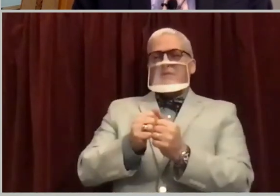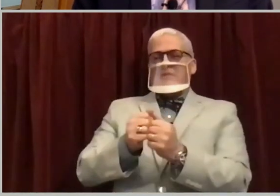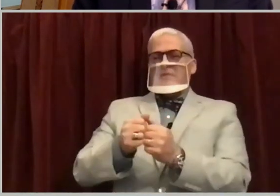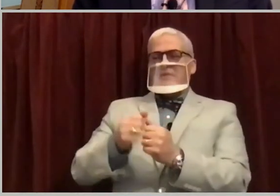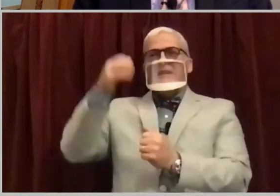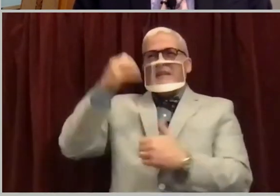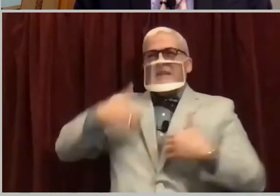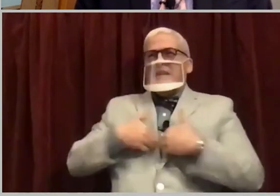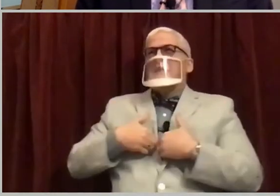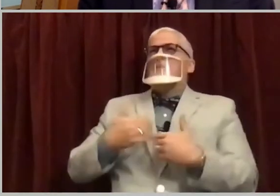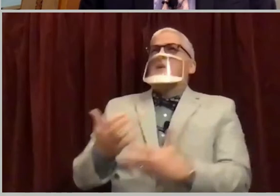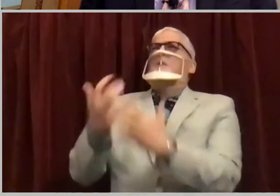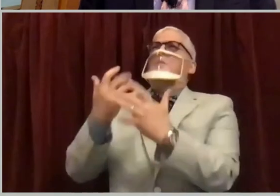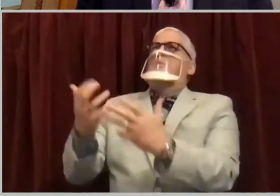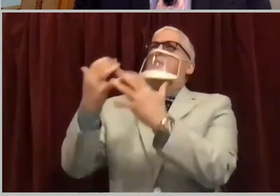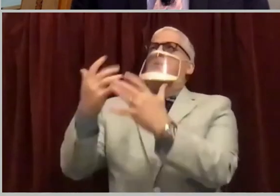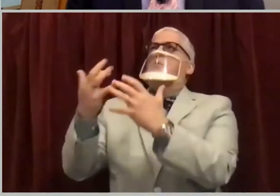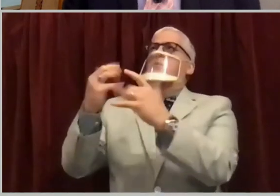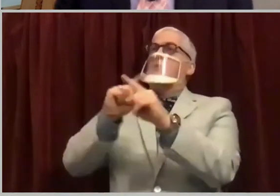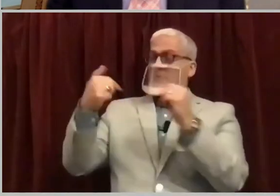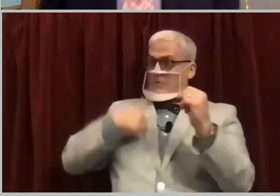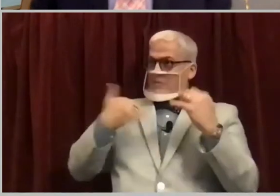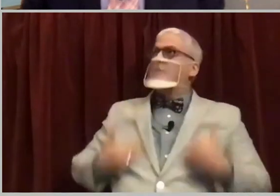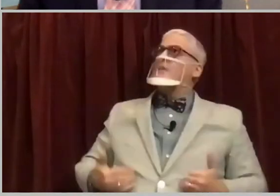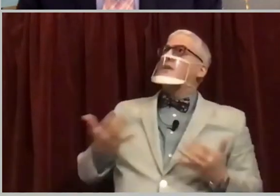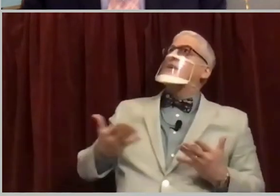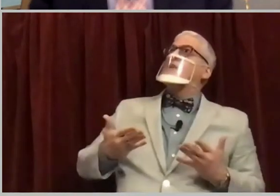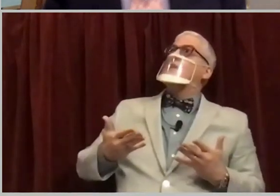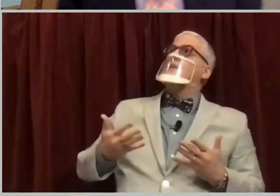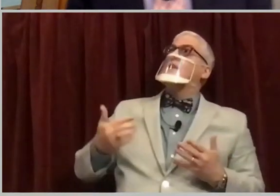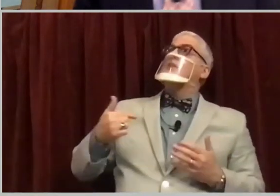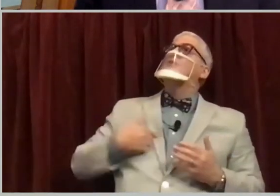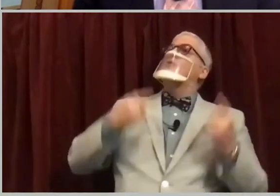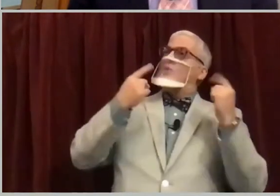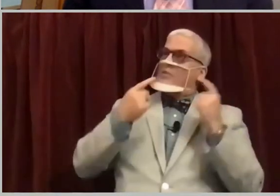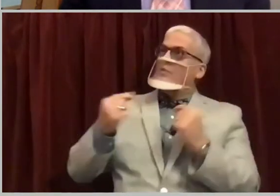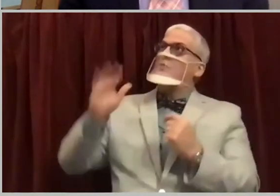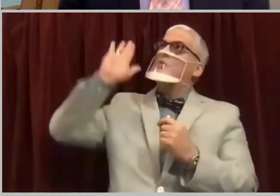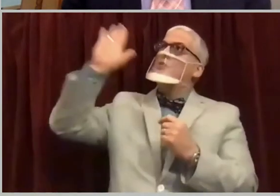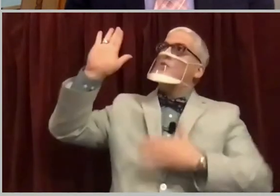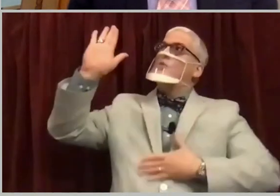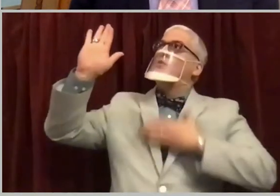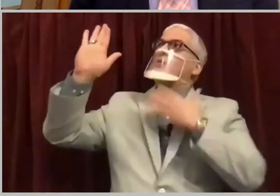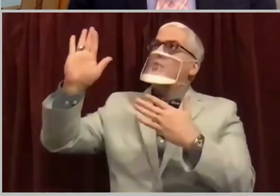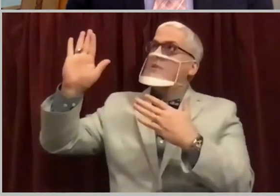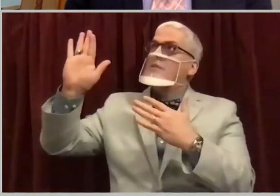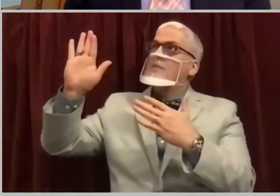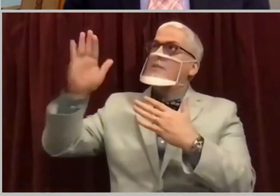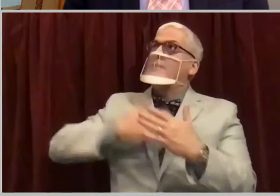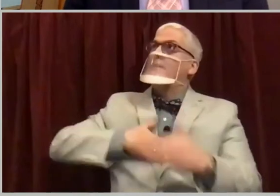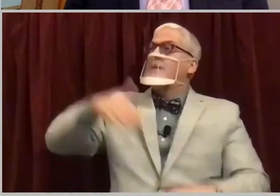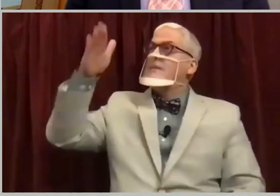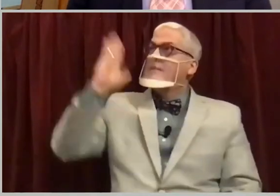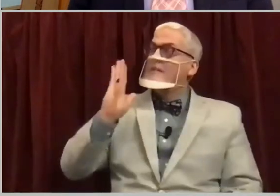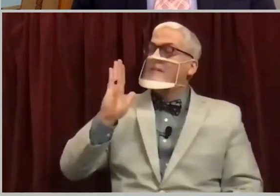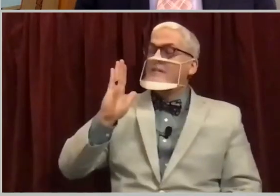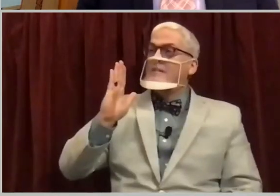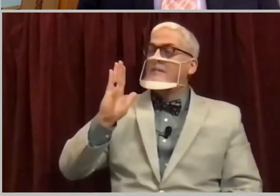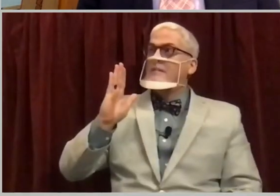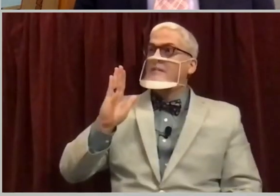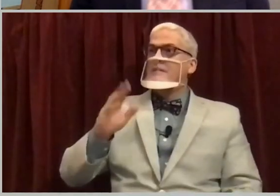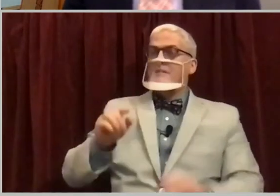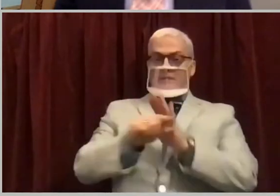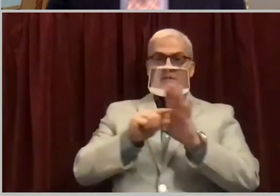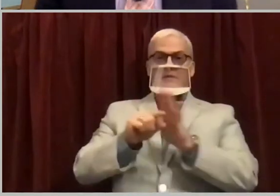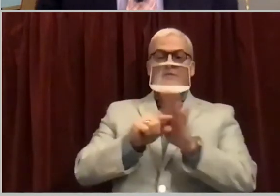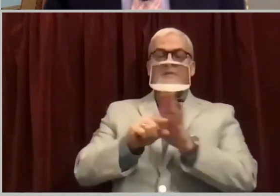I am. It is written about me in the scroll, 'I have come to do your will, my God.'" See, this scripture